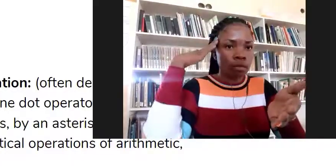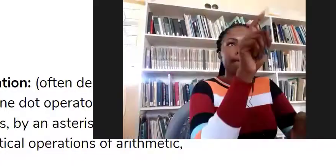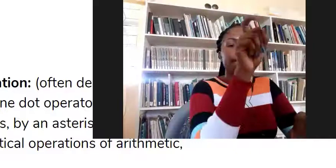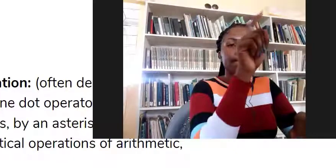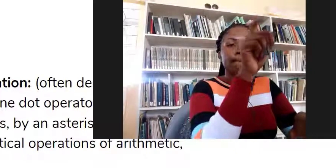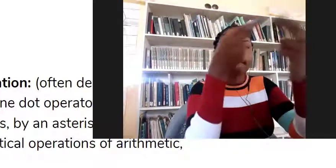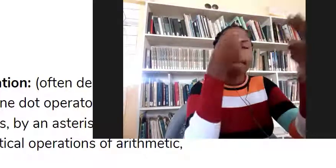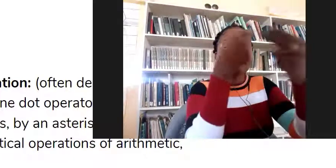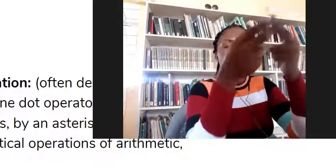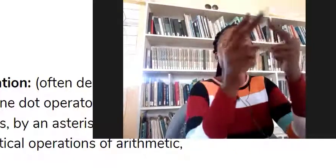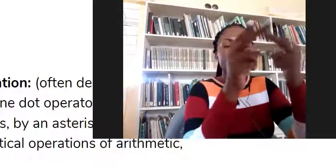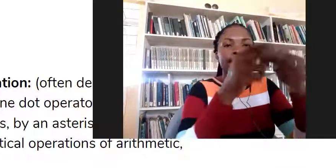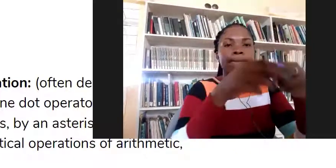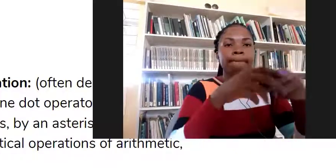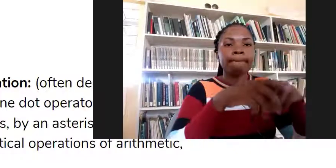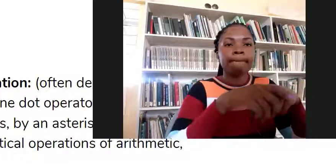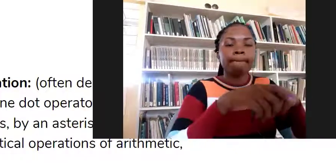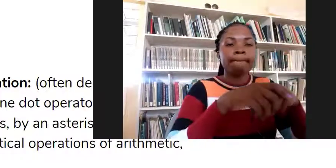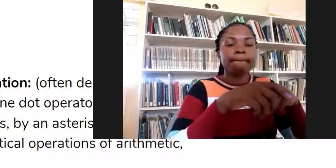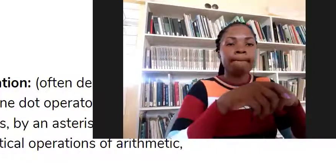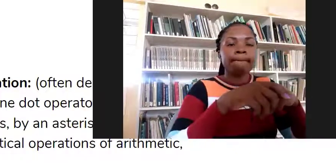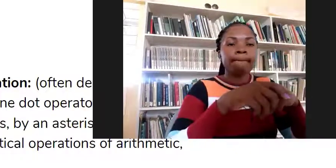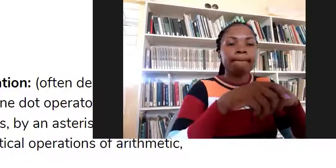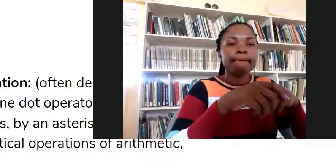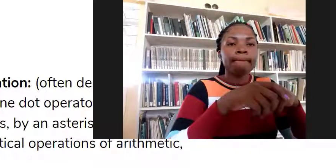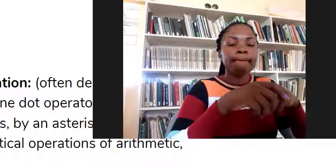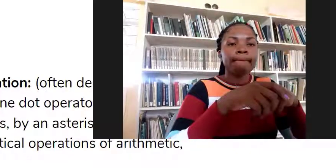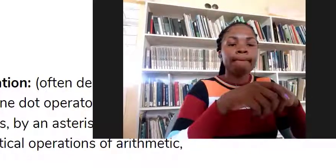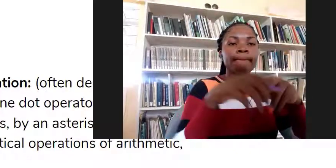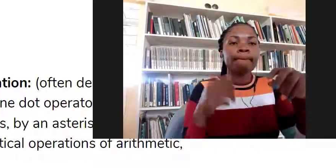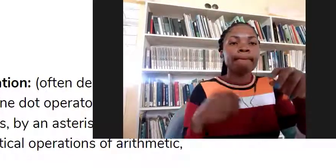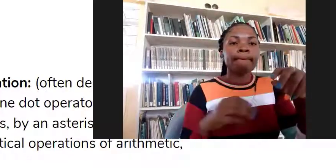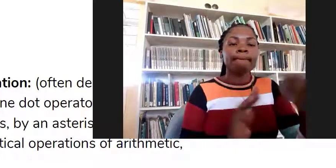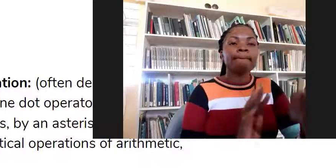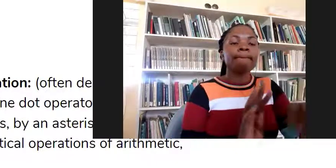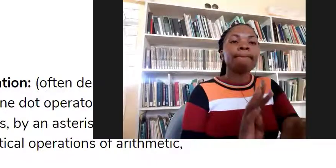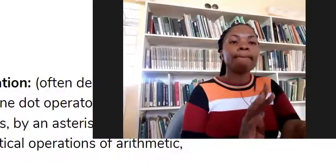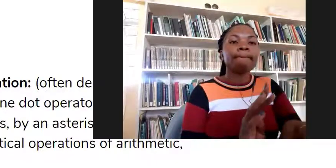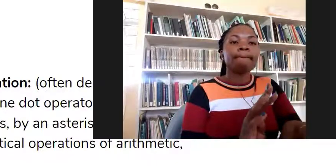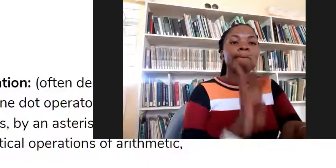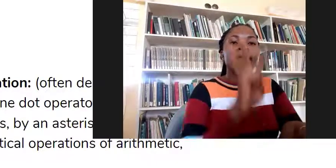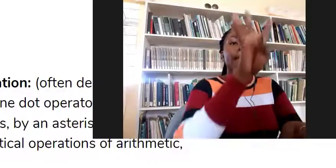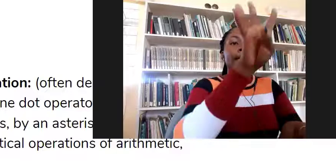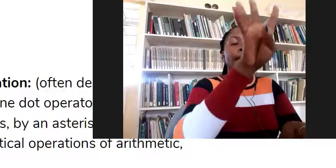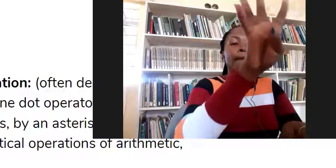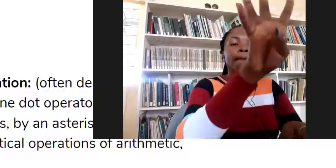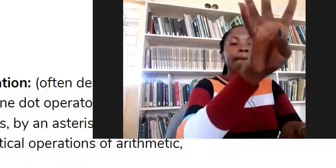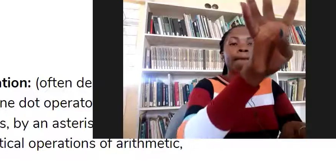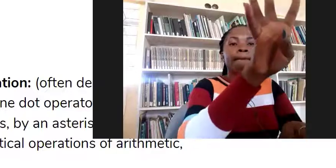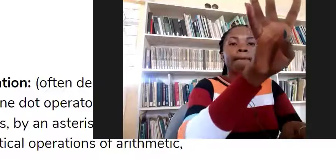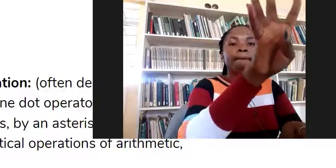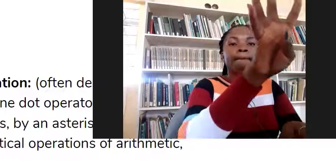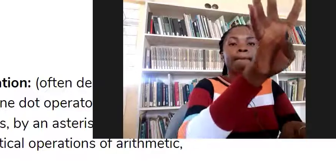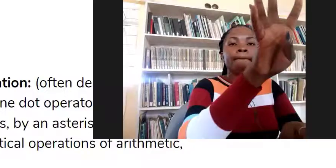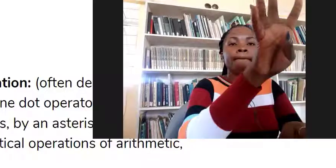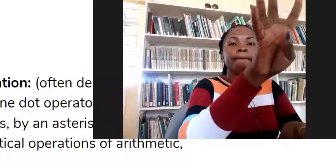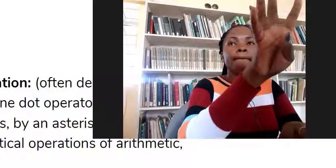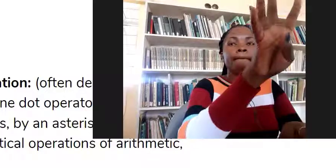Multiplication is one of 4 elementary mathematical operations of arithmetic,